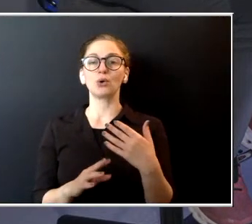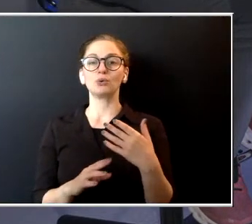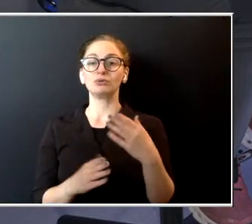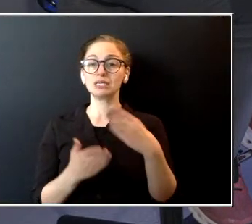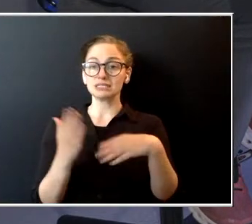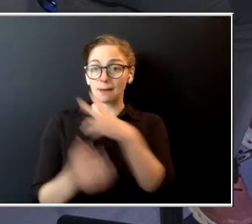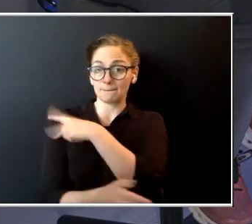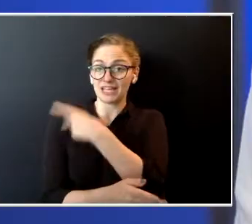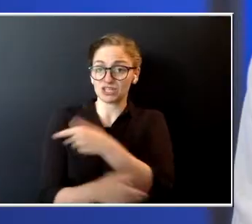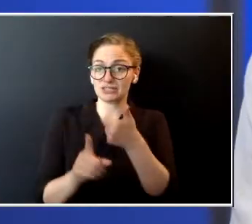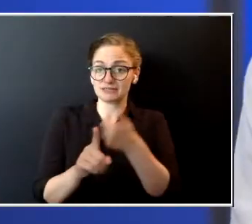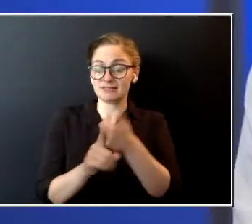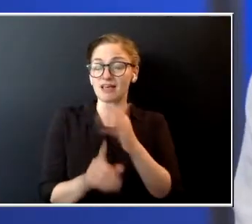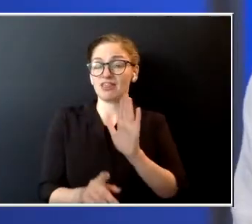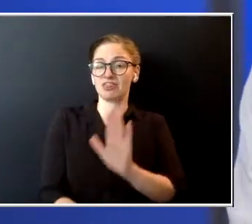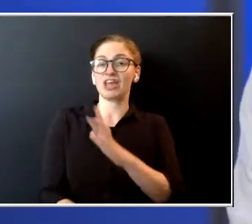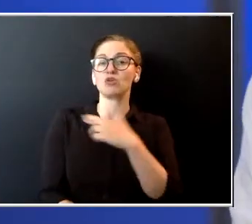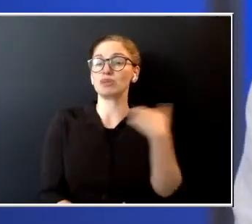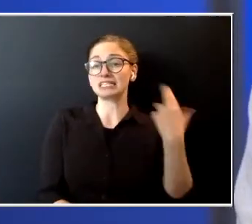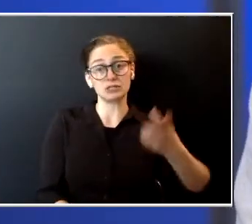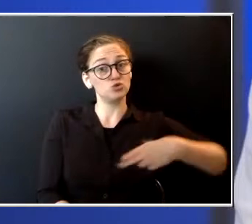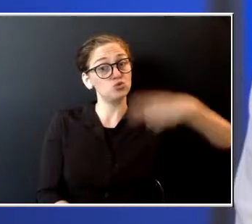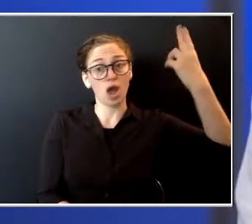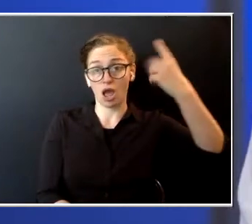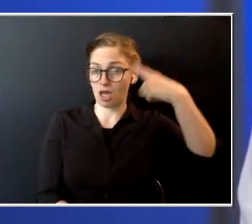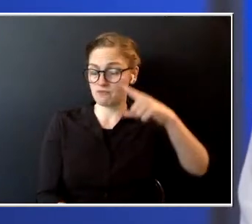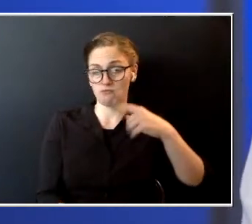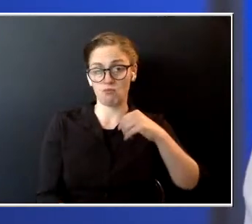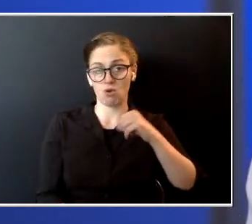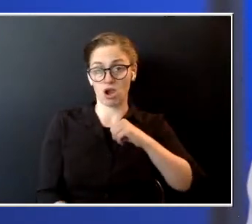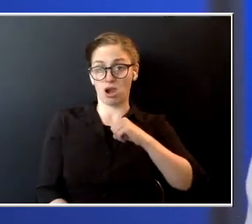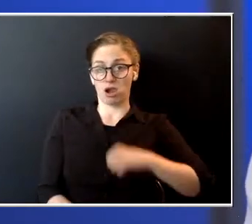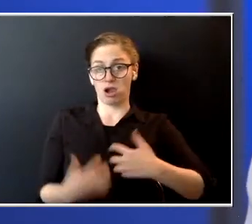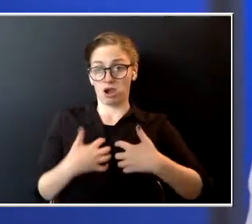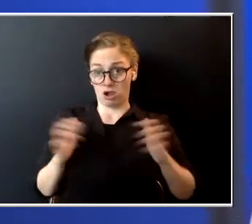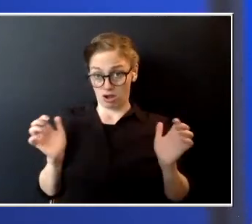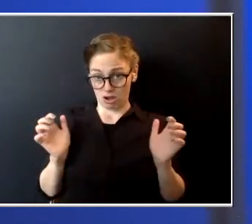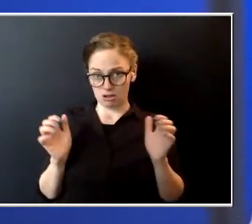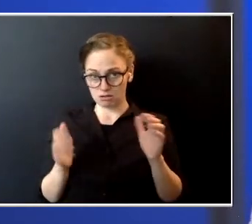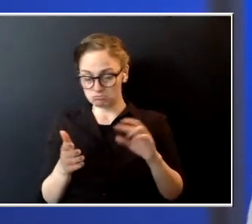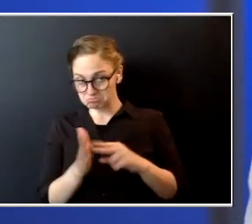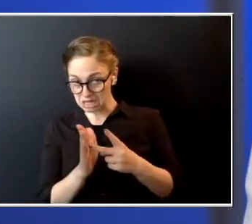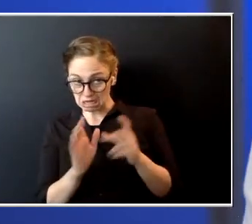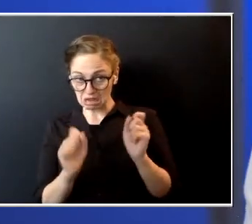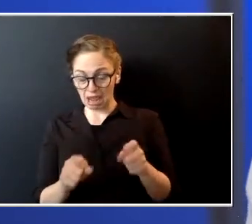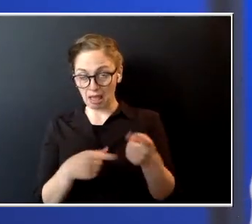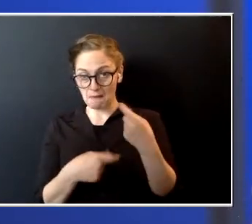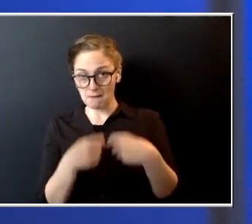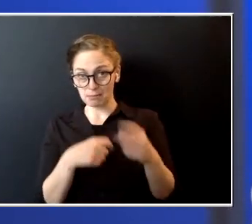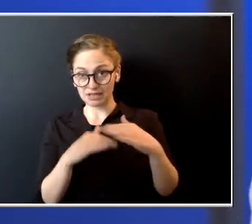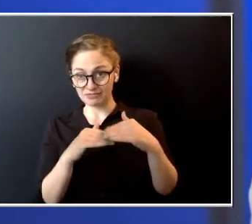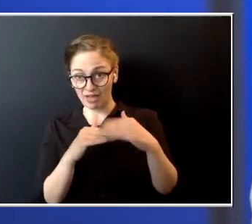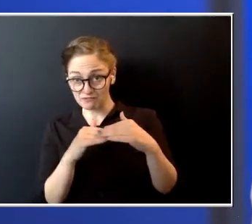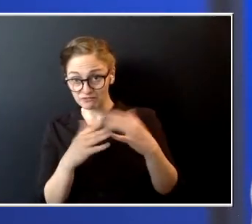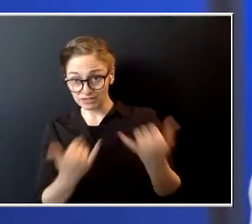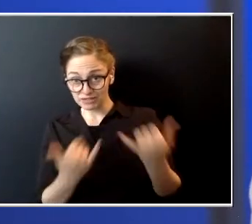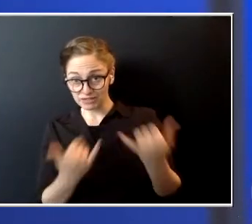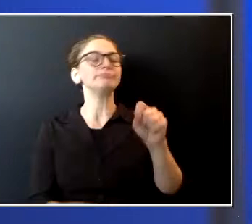Oh, for sure. We have a lot of patients who are actually extreme risk or actually ineligible for open heart surgery who get this